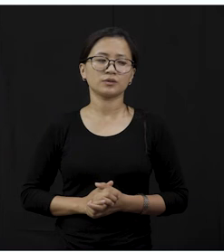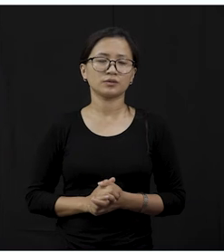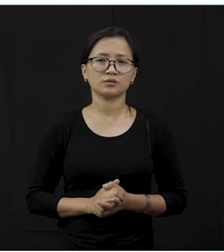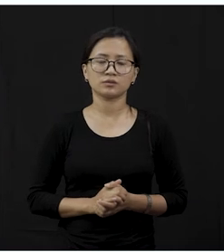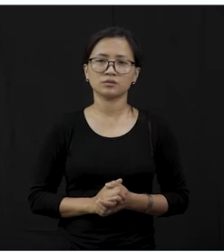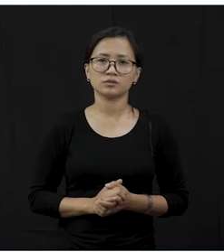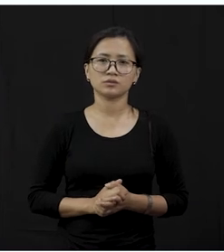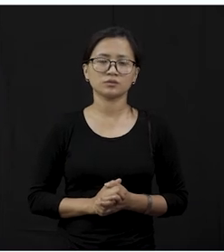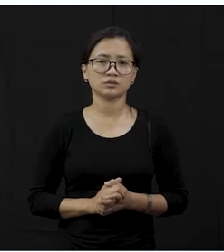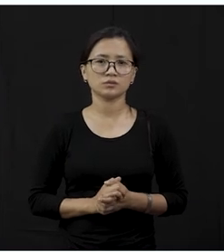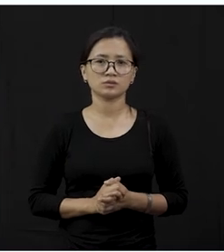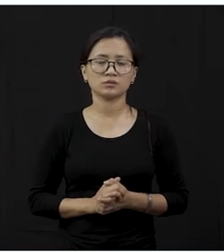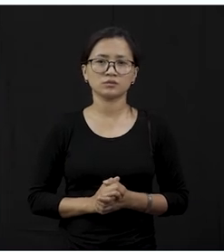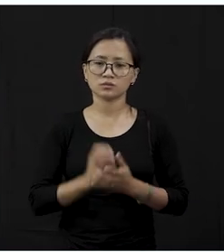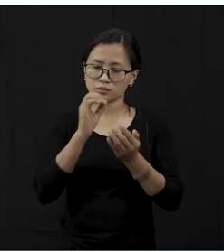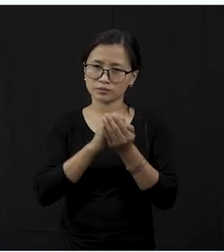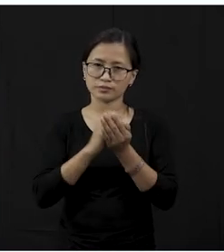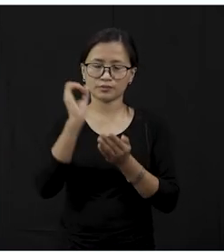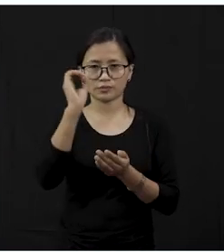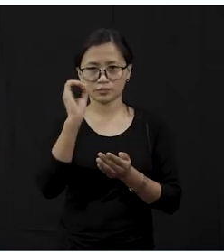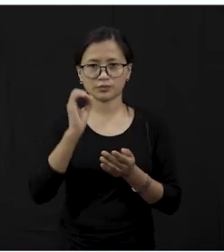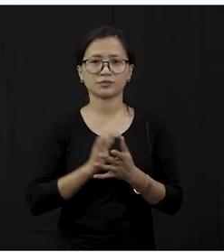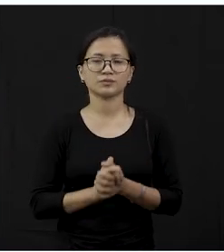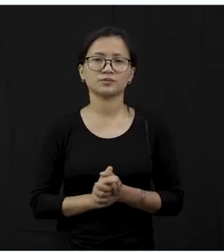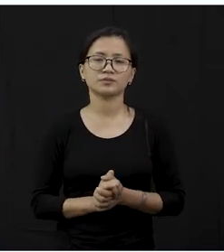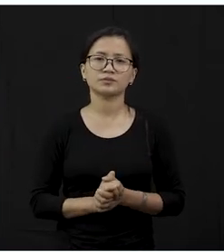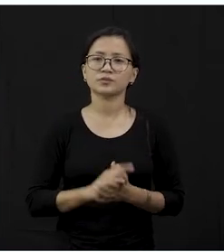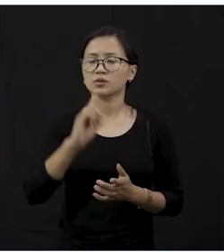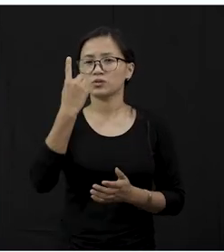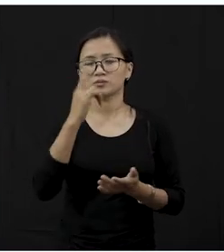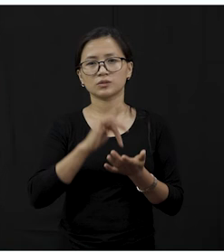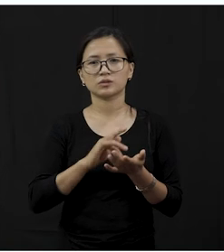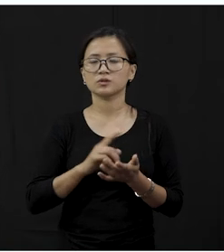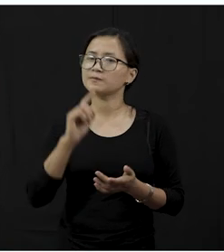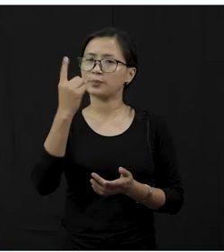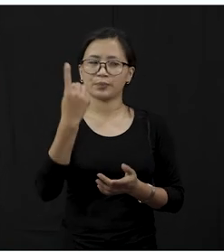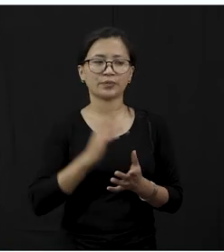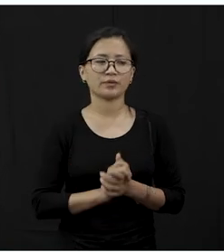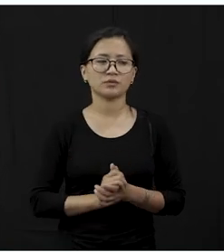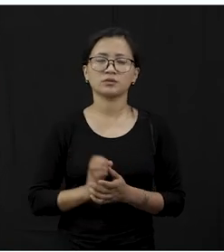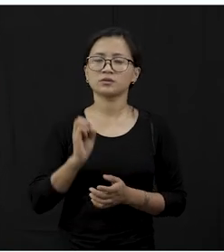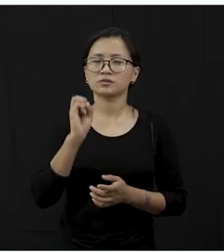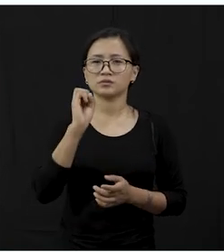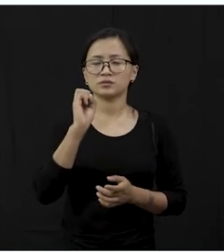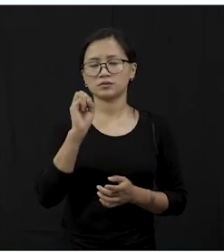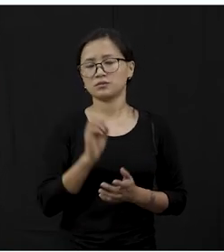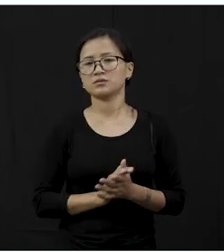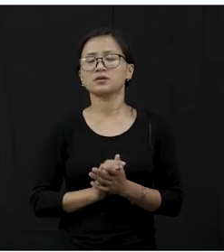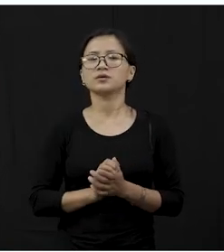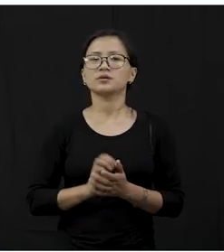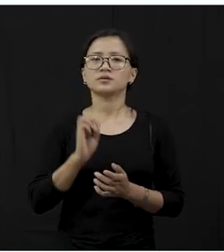35. It doesn't mention 100 and tens. Just keep it zero. On the ones place, you will write ones. So